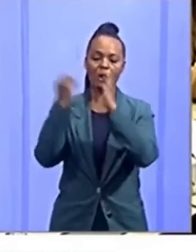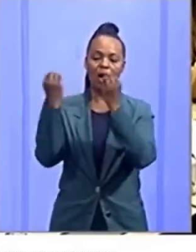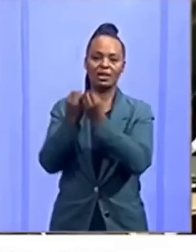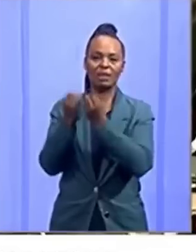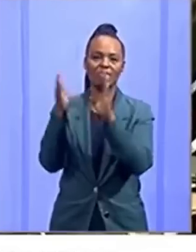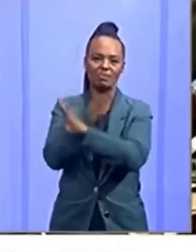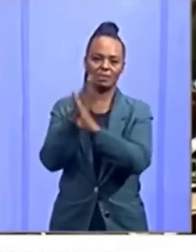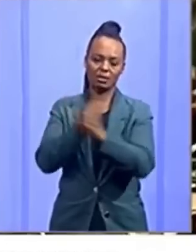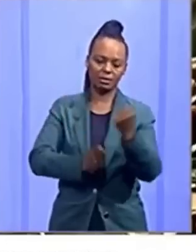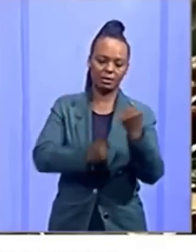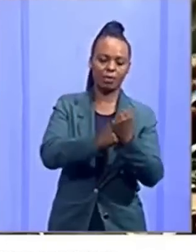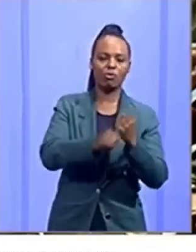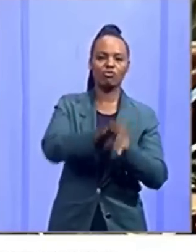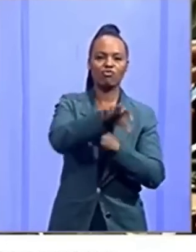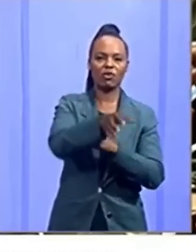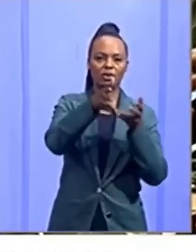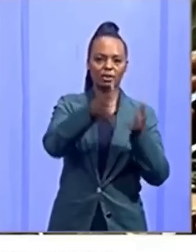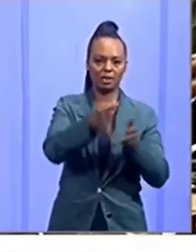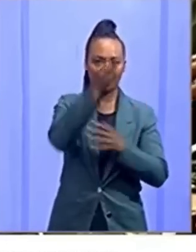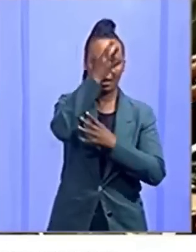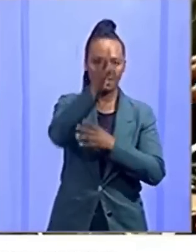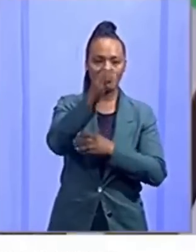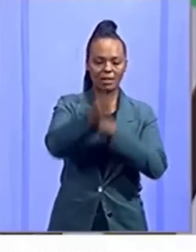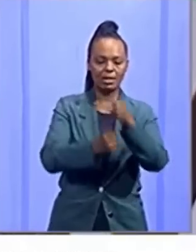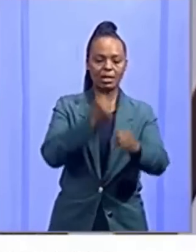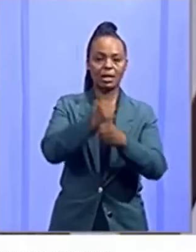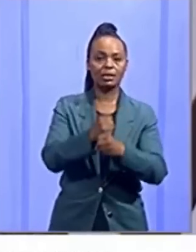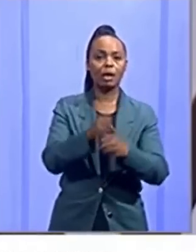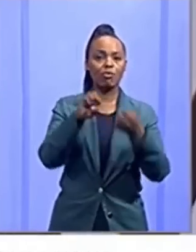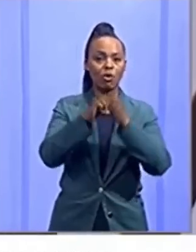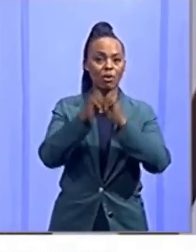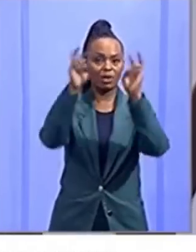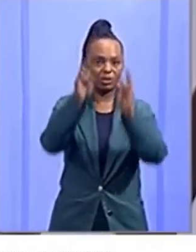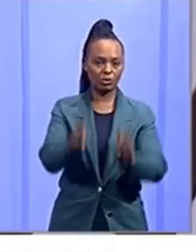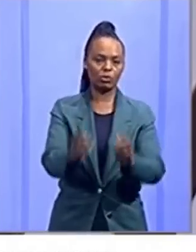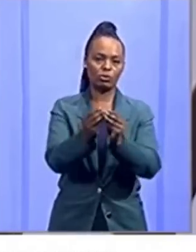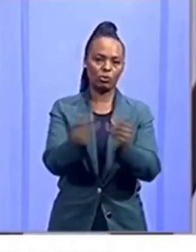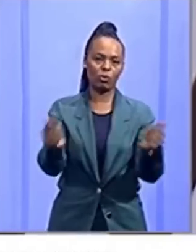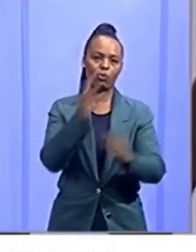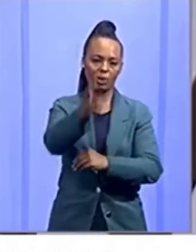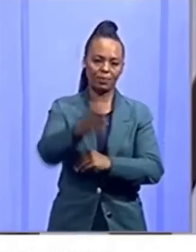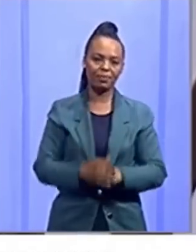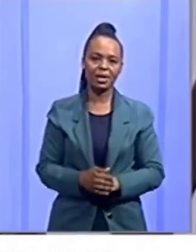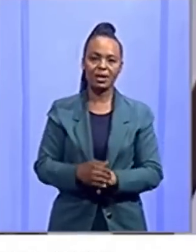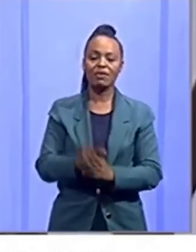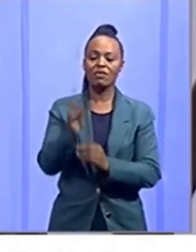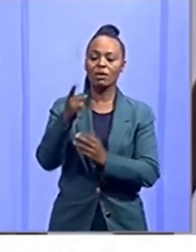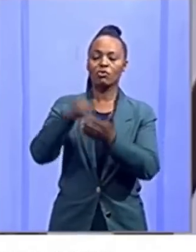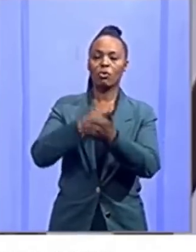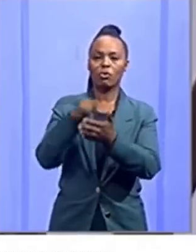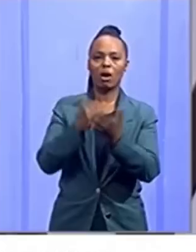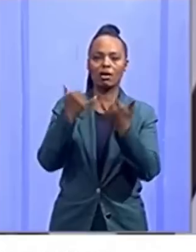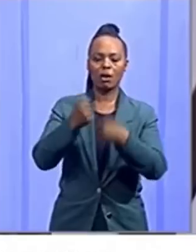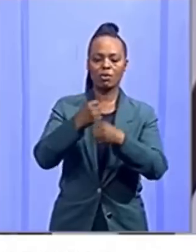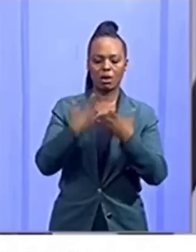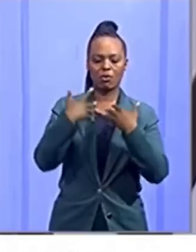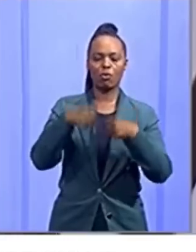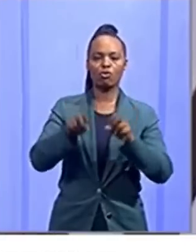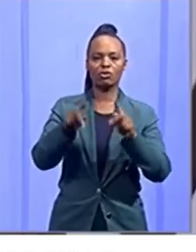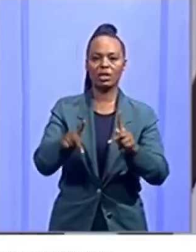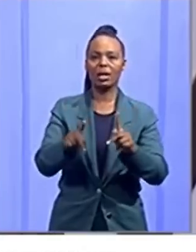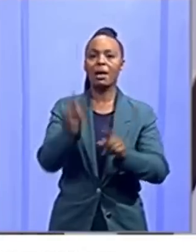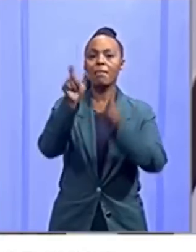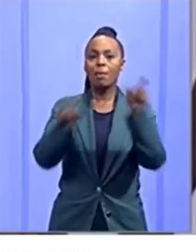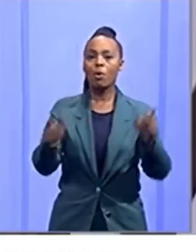ya province go fedisa kgago ya motlakase ngwa go tlang. The 1st of January will give us an opportunity to ensure that no one is illegally connected. But